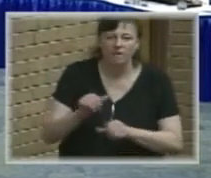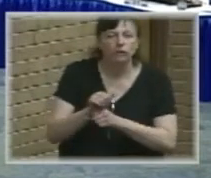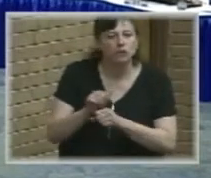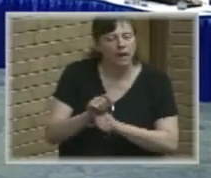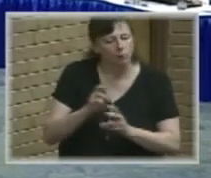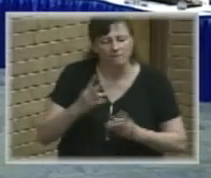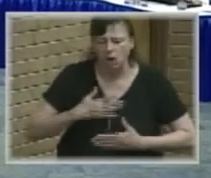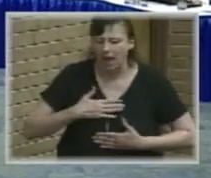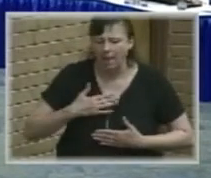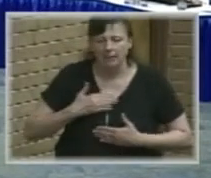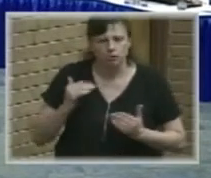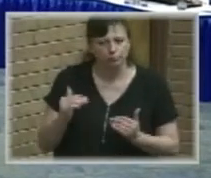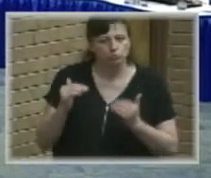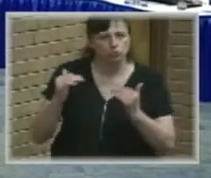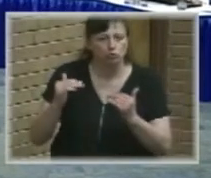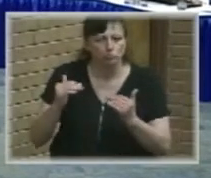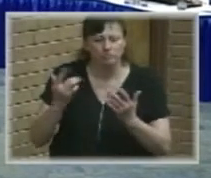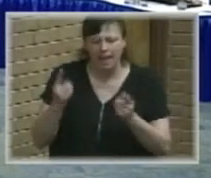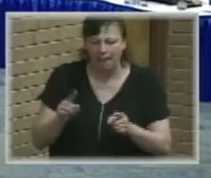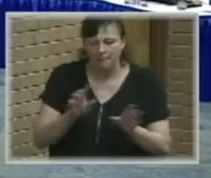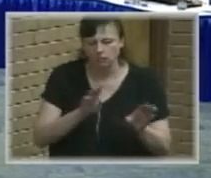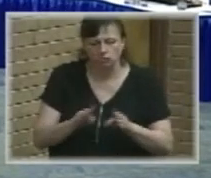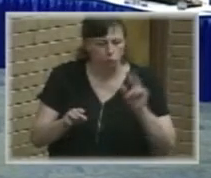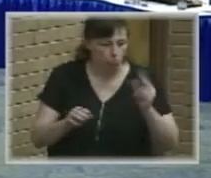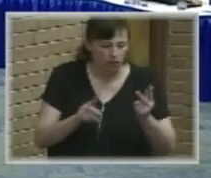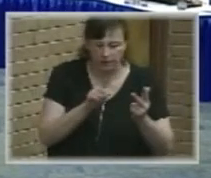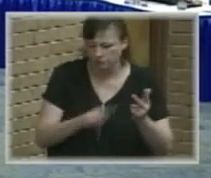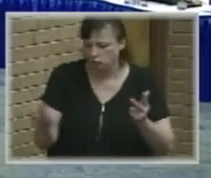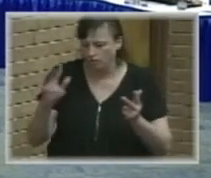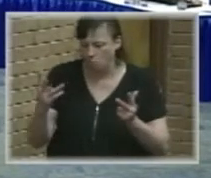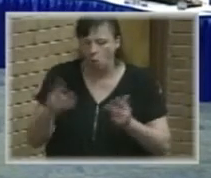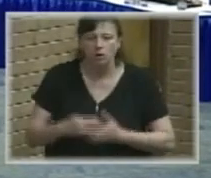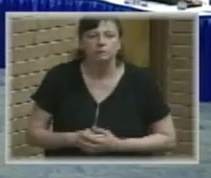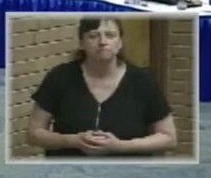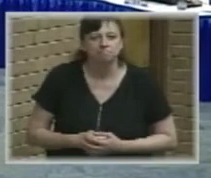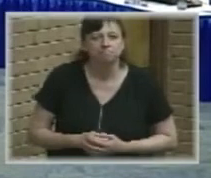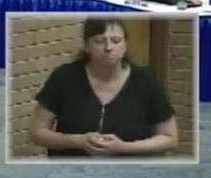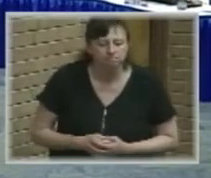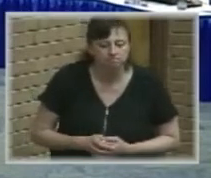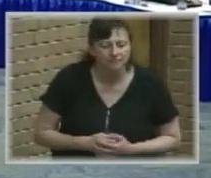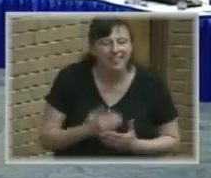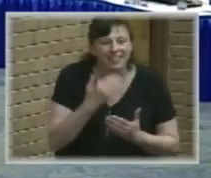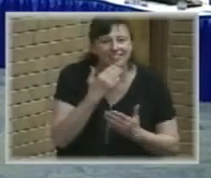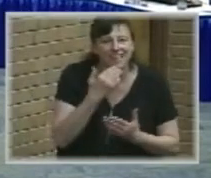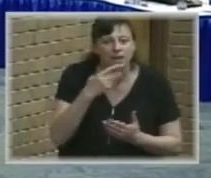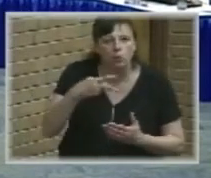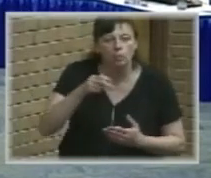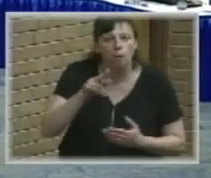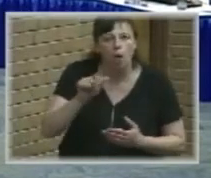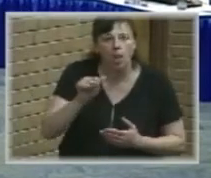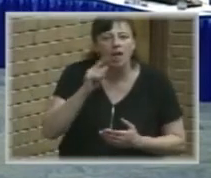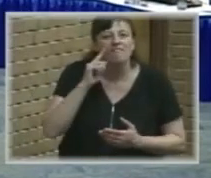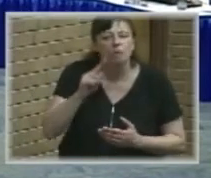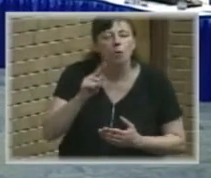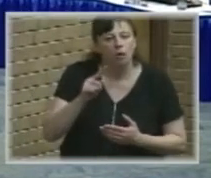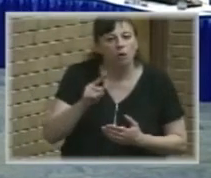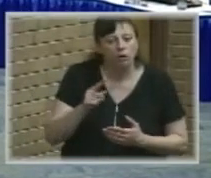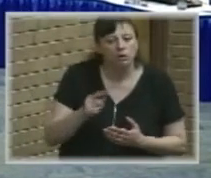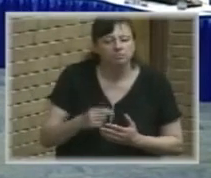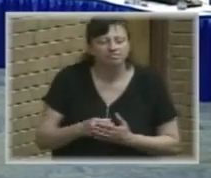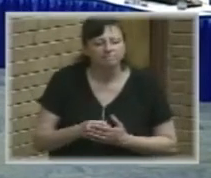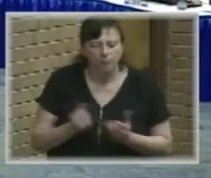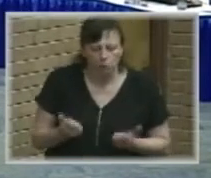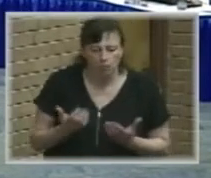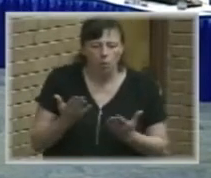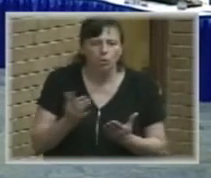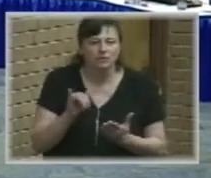happy the move has happened, and it's all good. Thank you, Paula, for putting that,